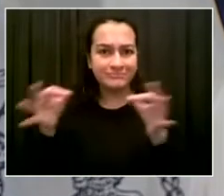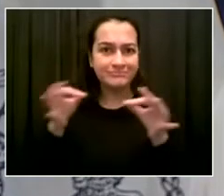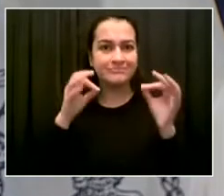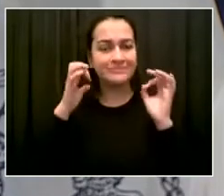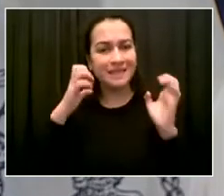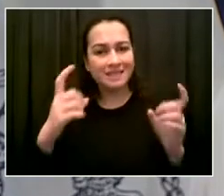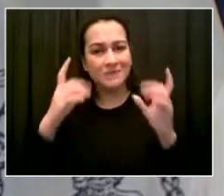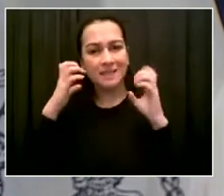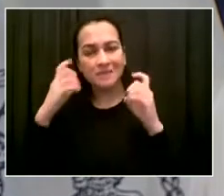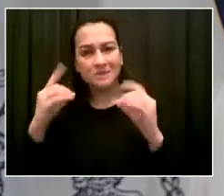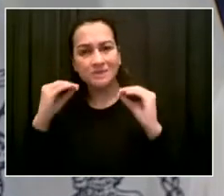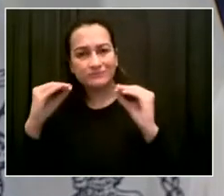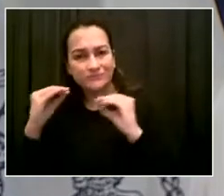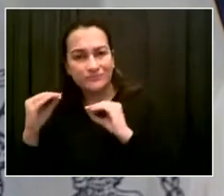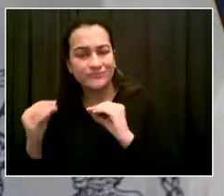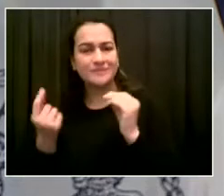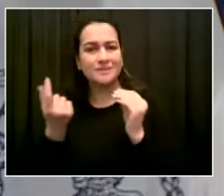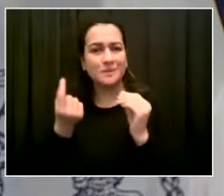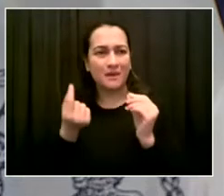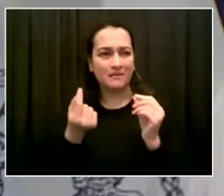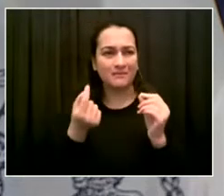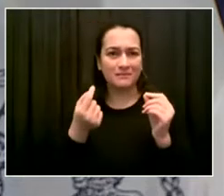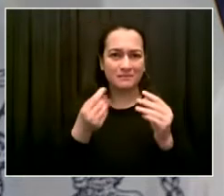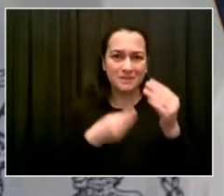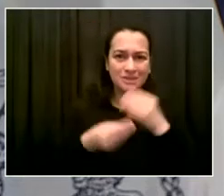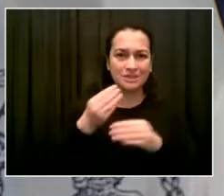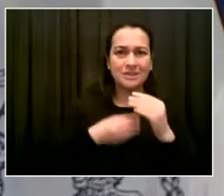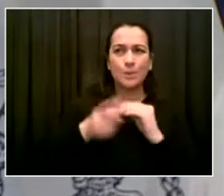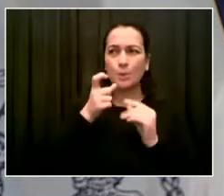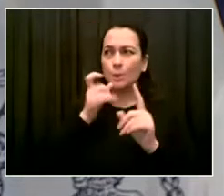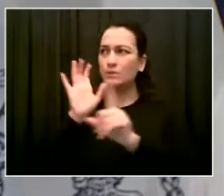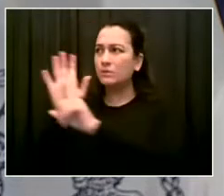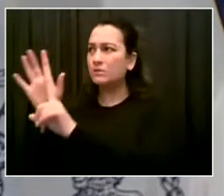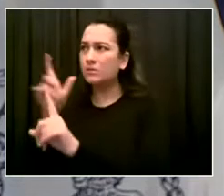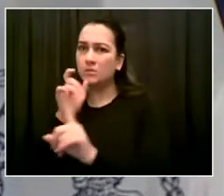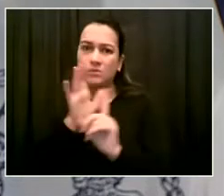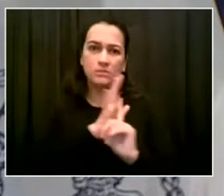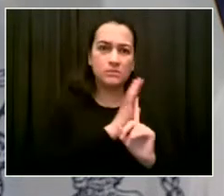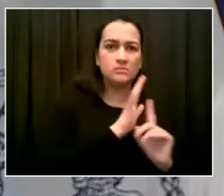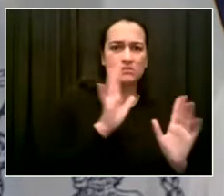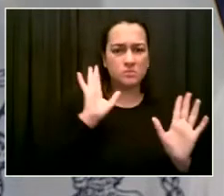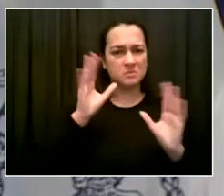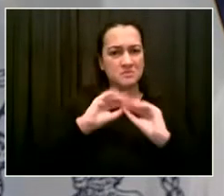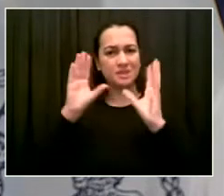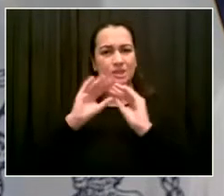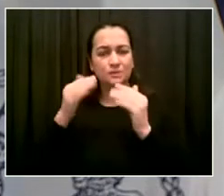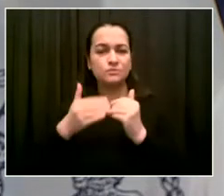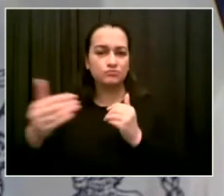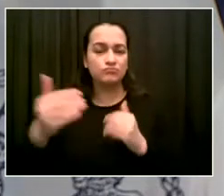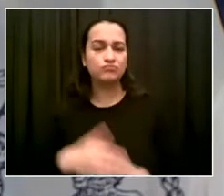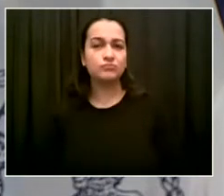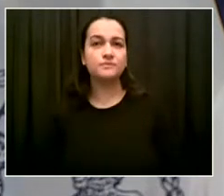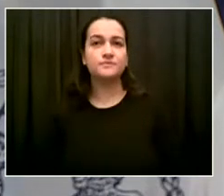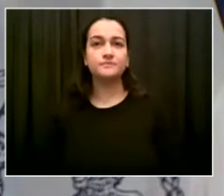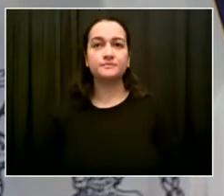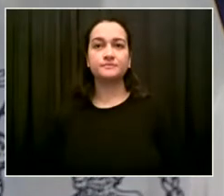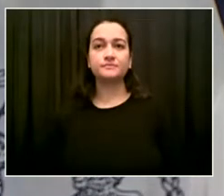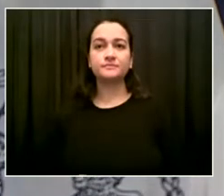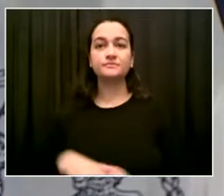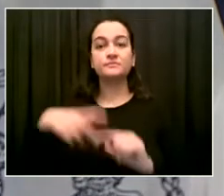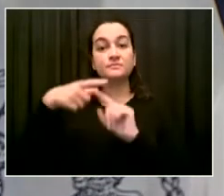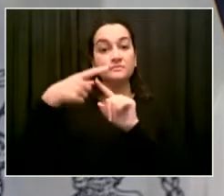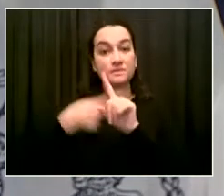and more informed as they make their decisions. And that's a good thing. So I'll certainly play my role whenever I feel it's